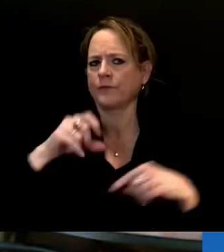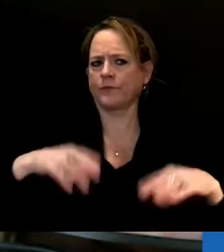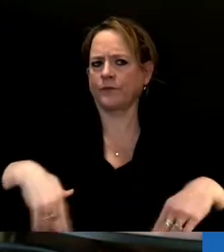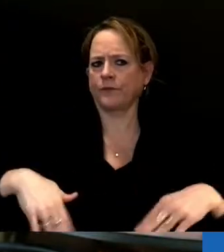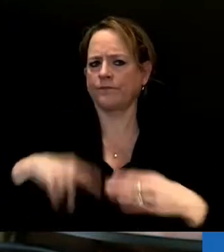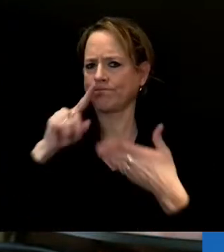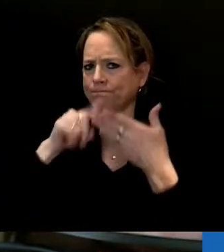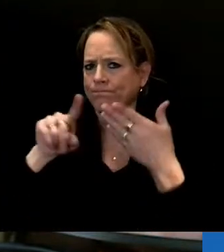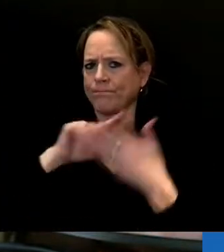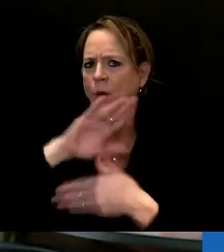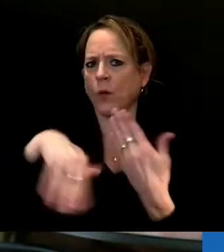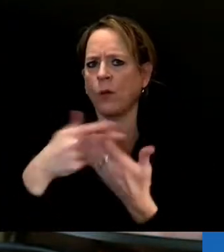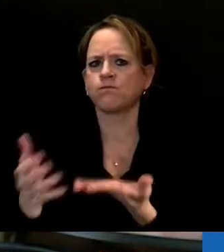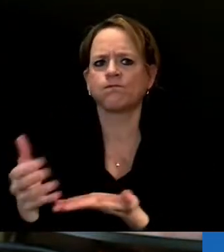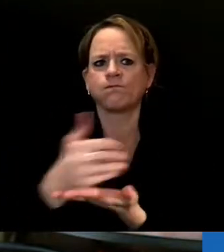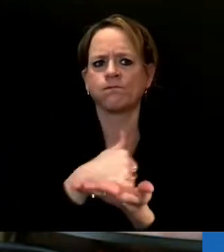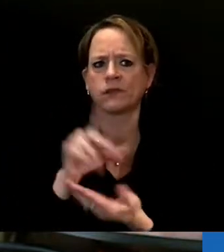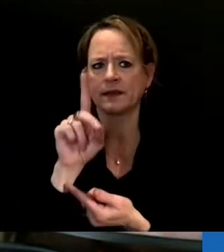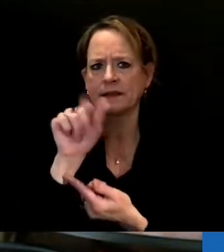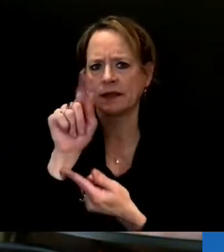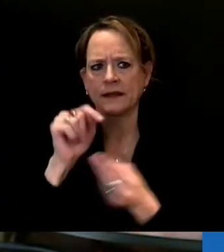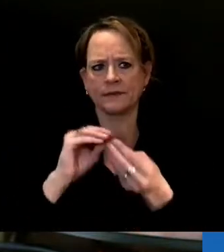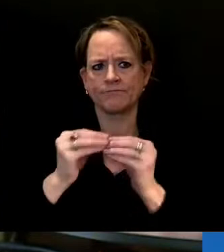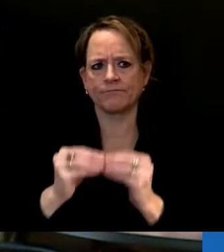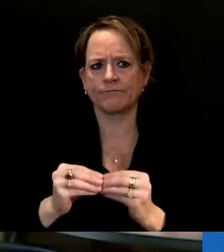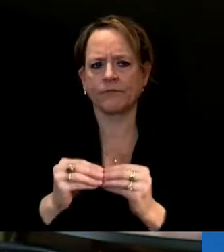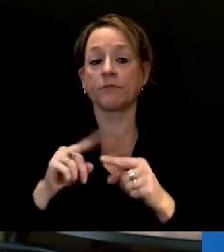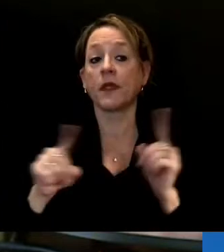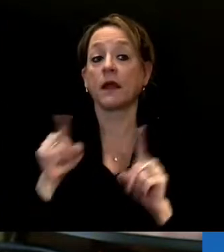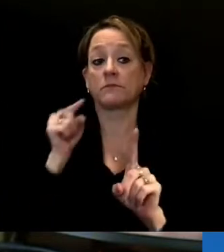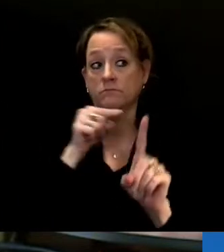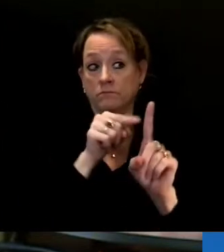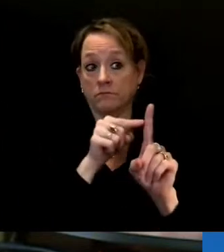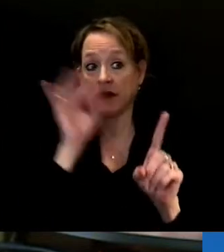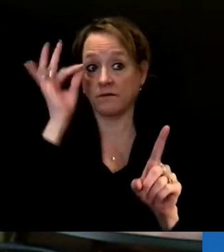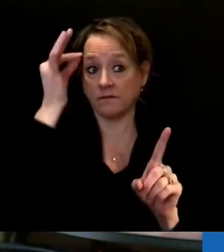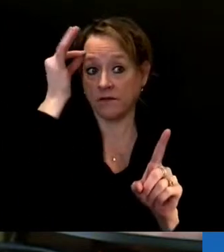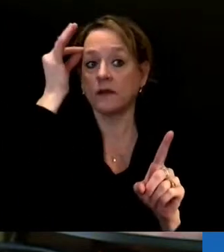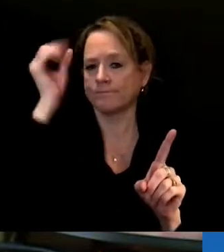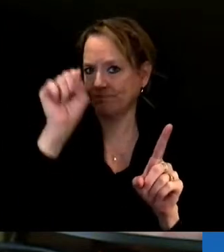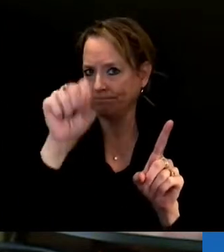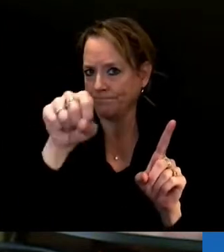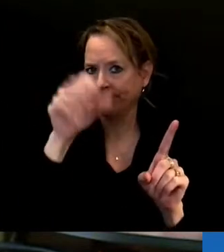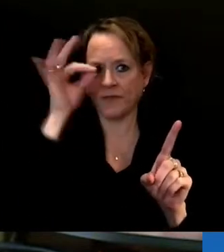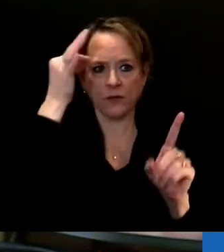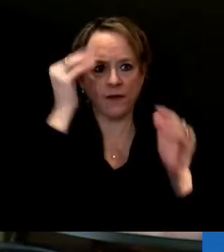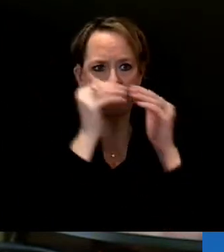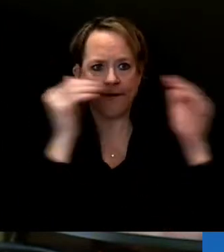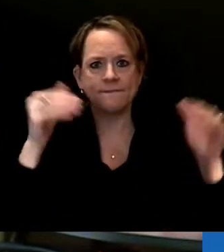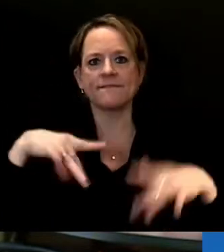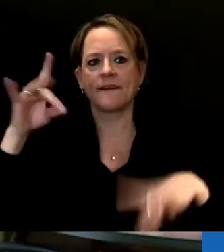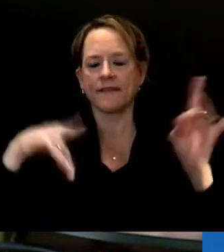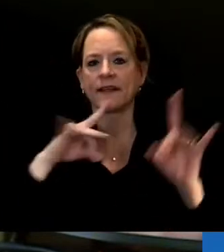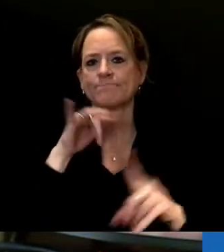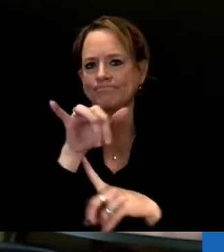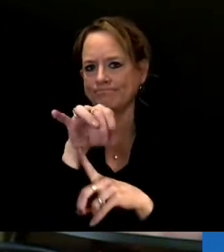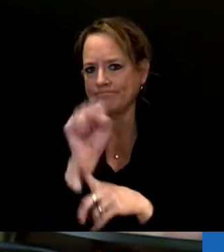does provide that additional layer of protection. I'll pause to see if Dr. Westergaard might be aware of anything